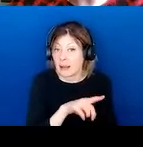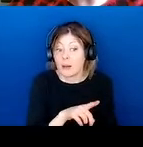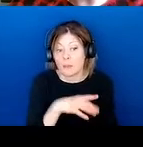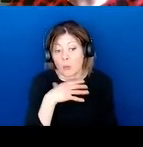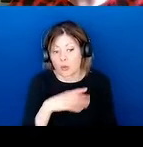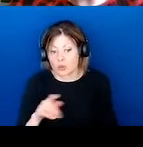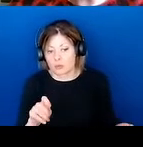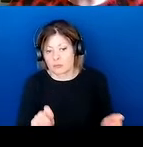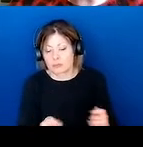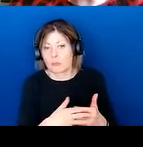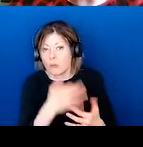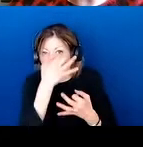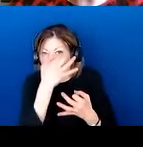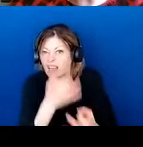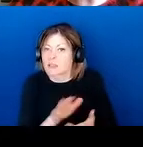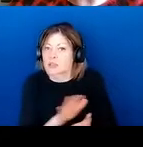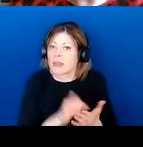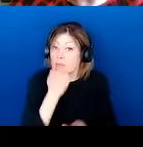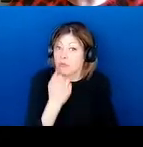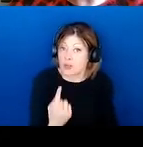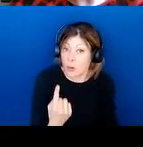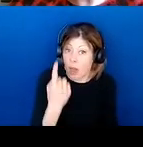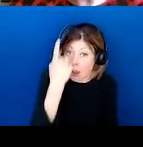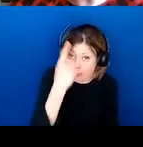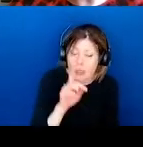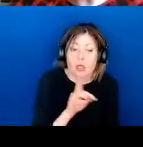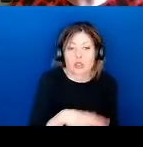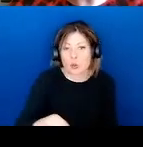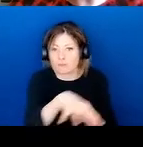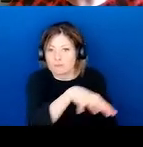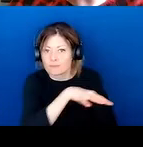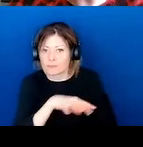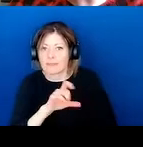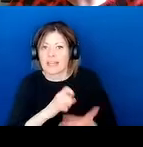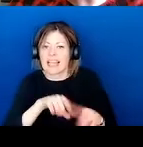price. So he flooded the clay meadow to make this